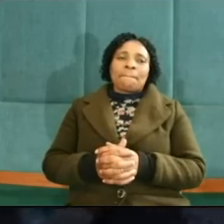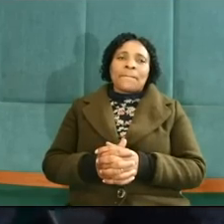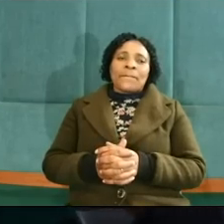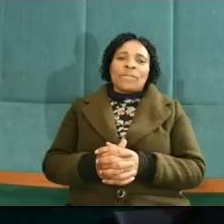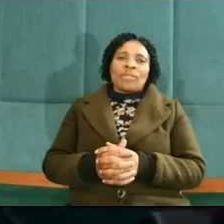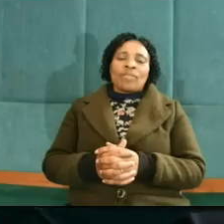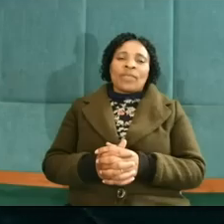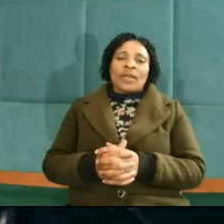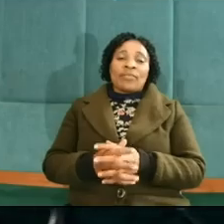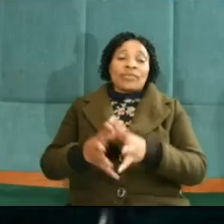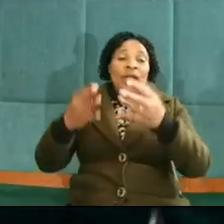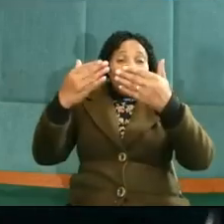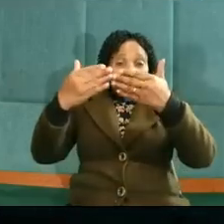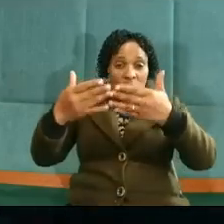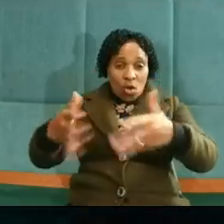The prodigal son